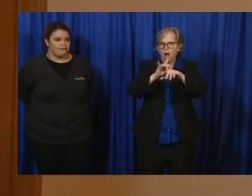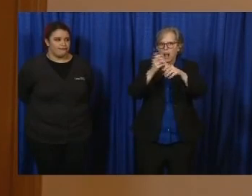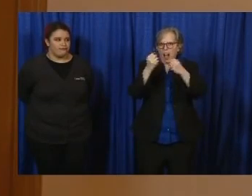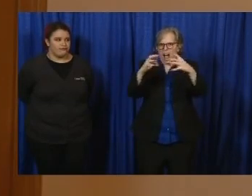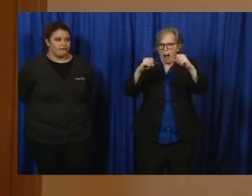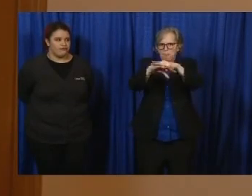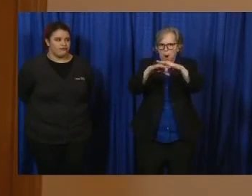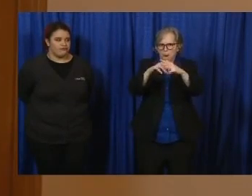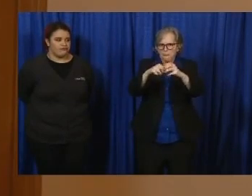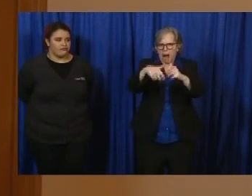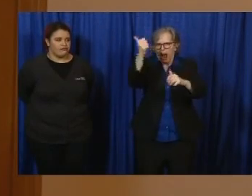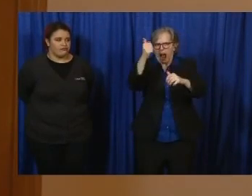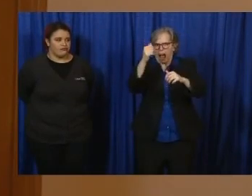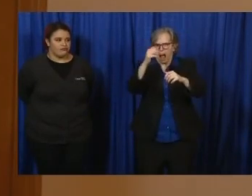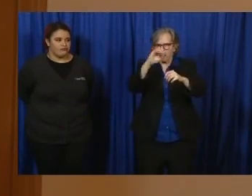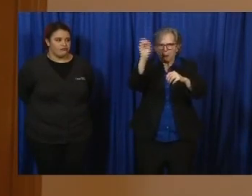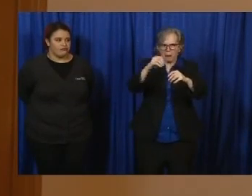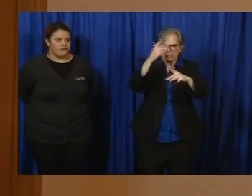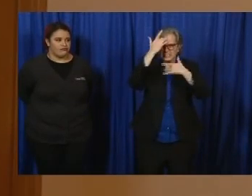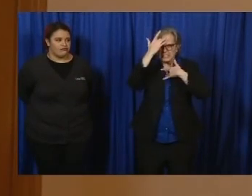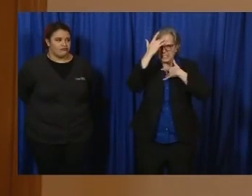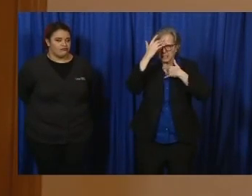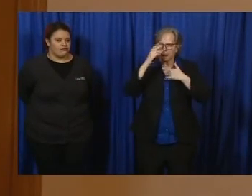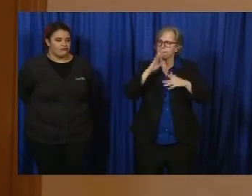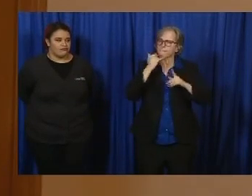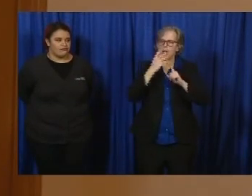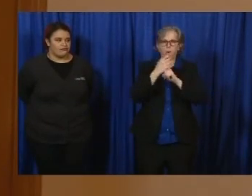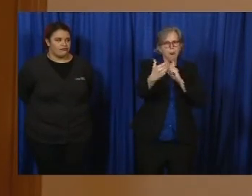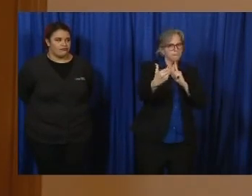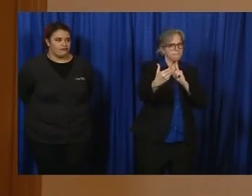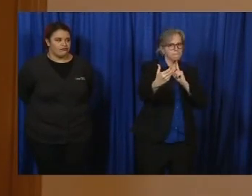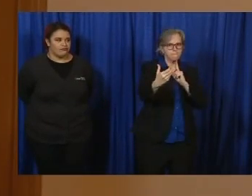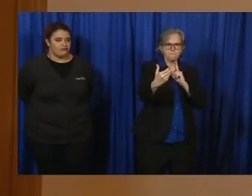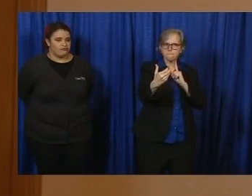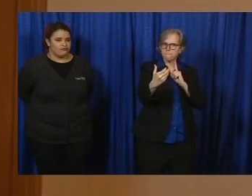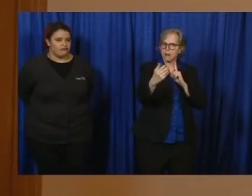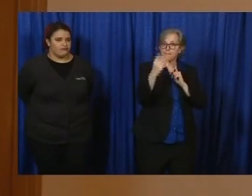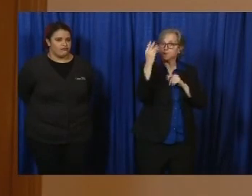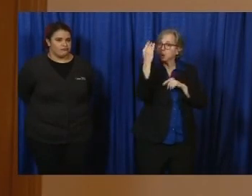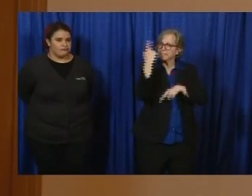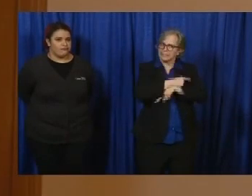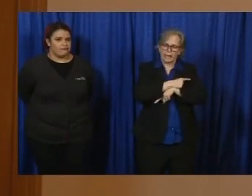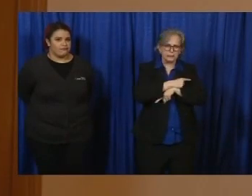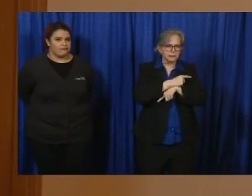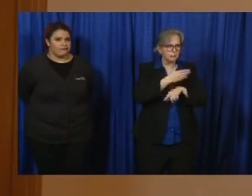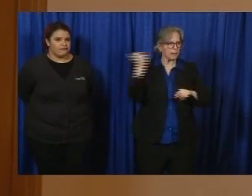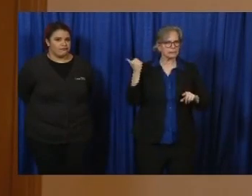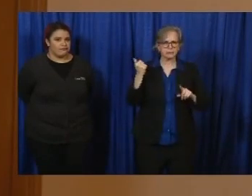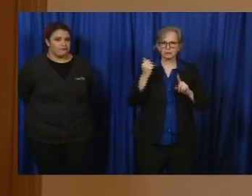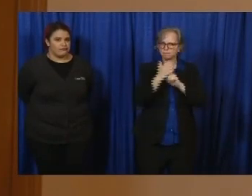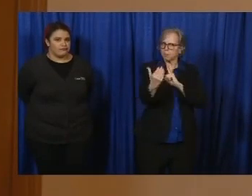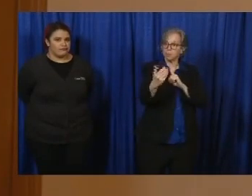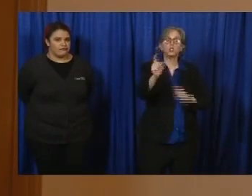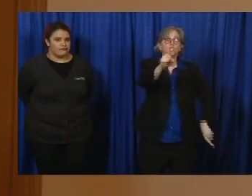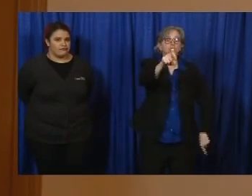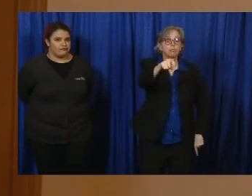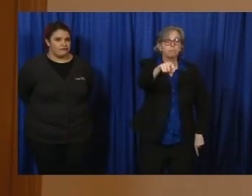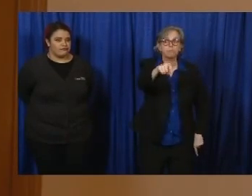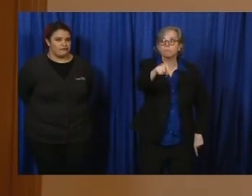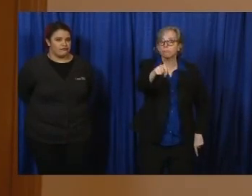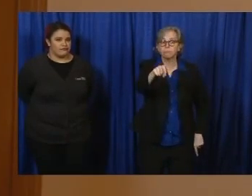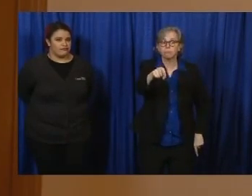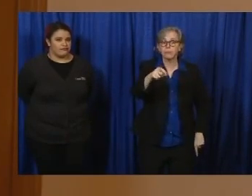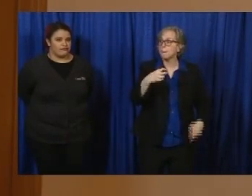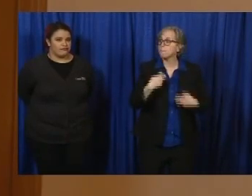where there's just a huge amount of activity. The problem right now is that's starting to be just about